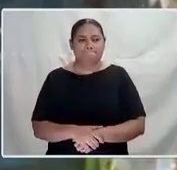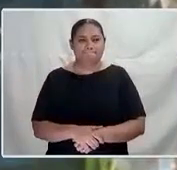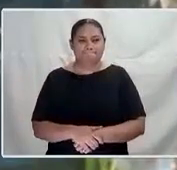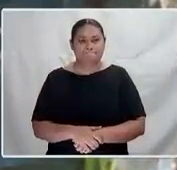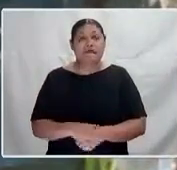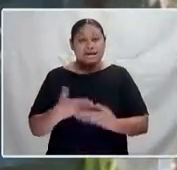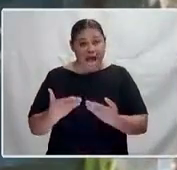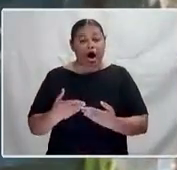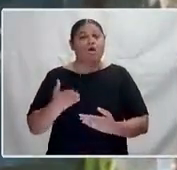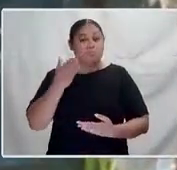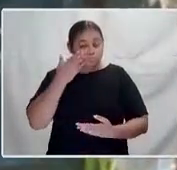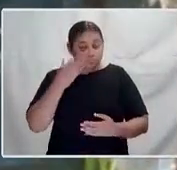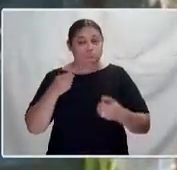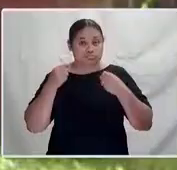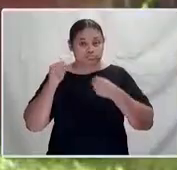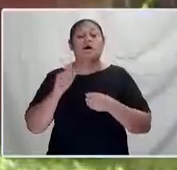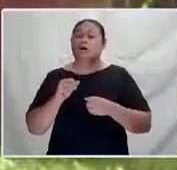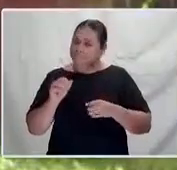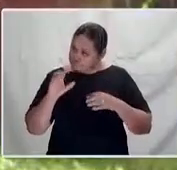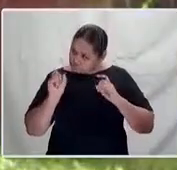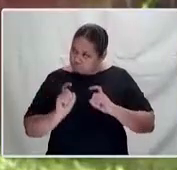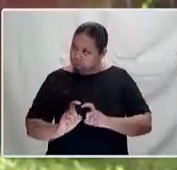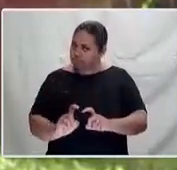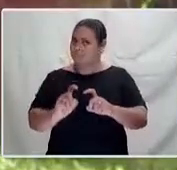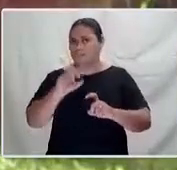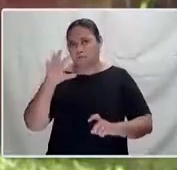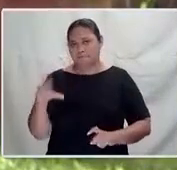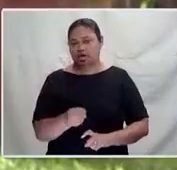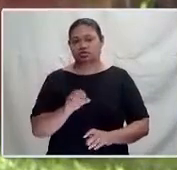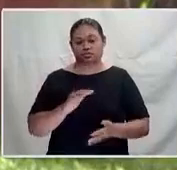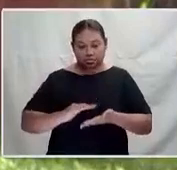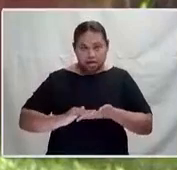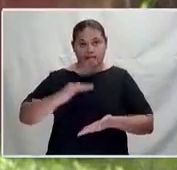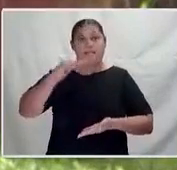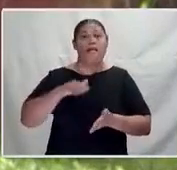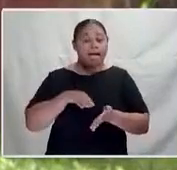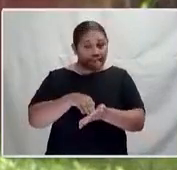campaign progresses, they remain steadfast in their mission to not only elevate cane